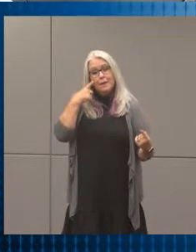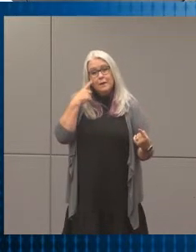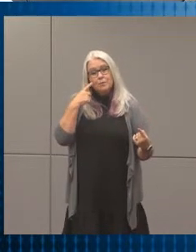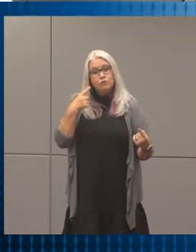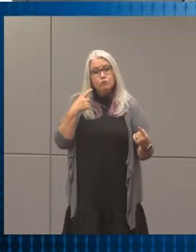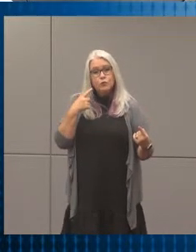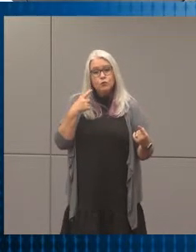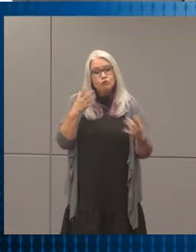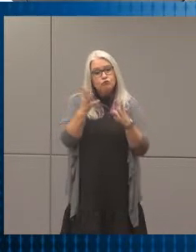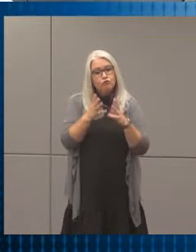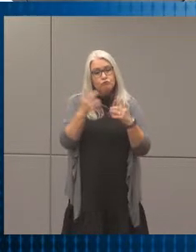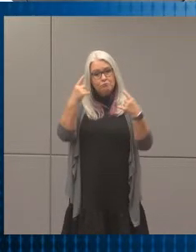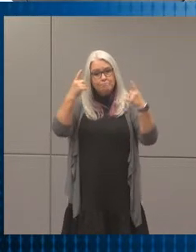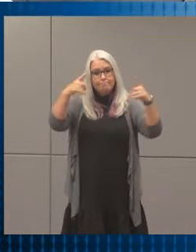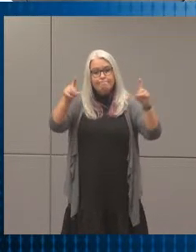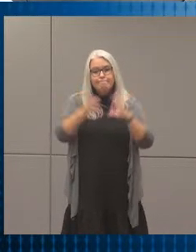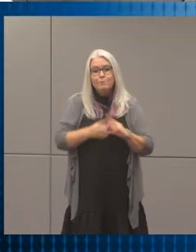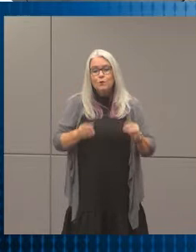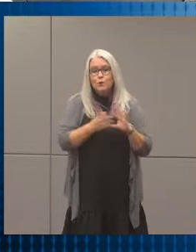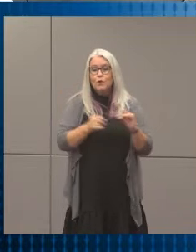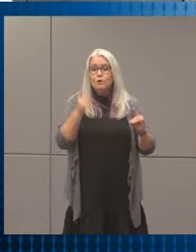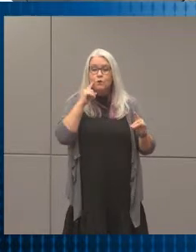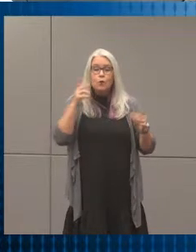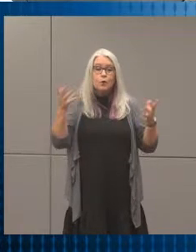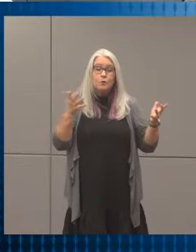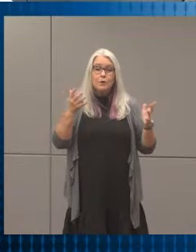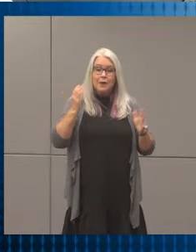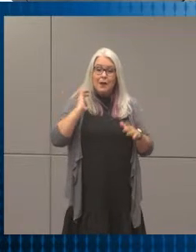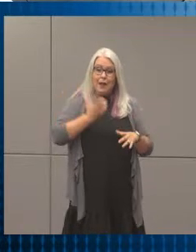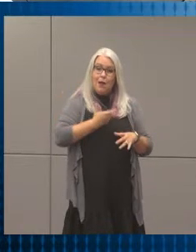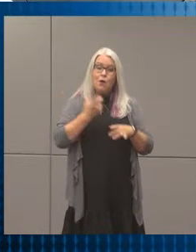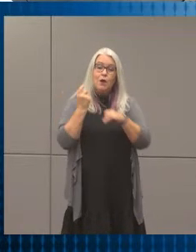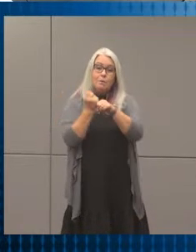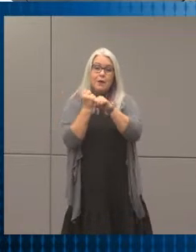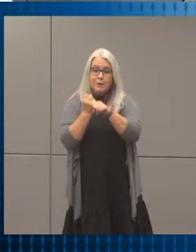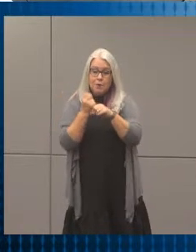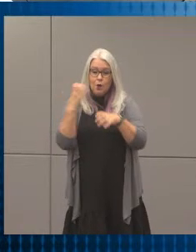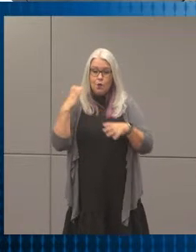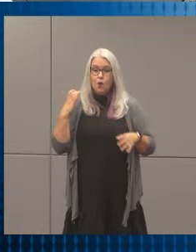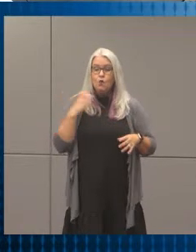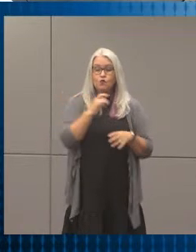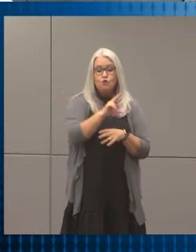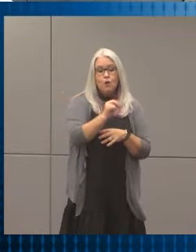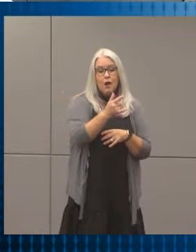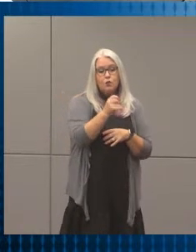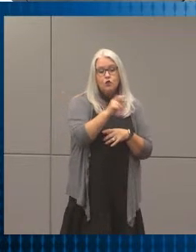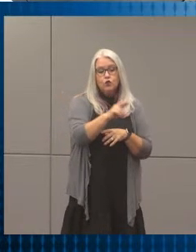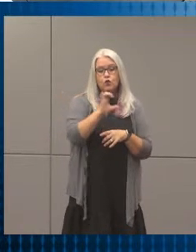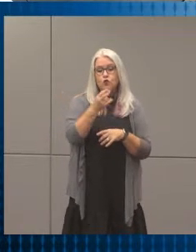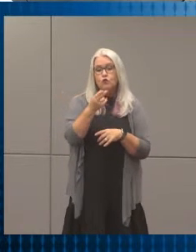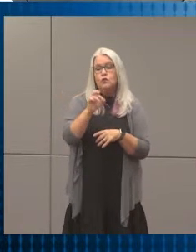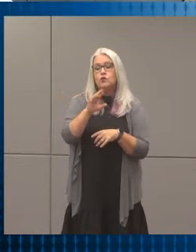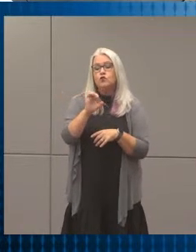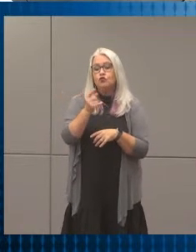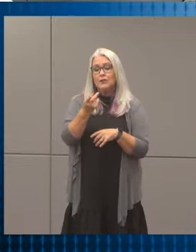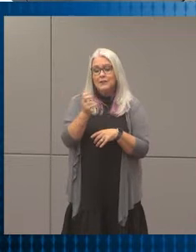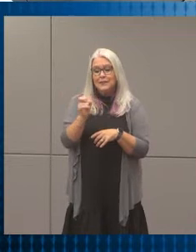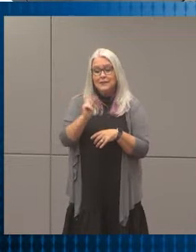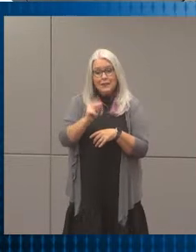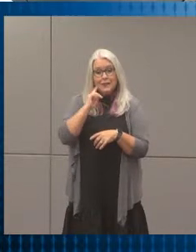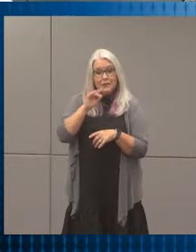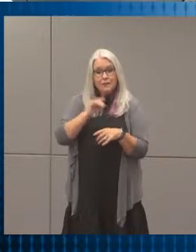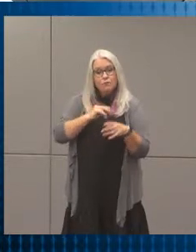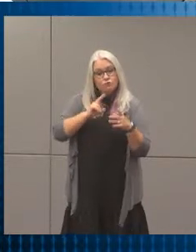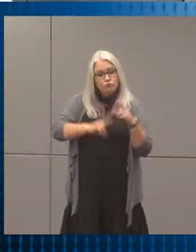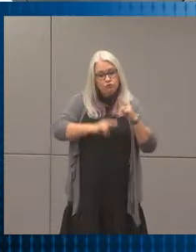to how well our baseball coach, Roger Christensen, is building the culture in our program. And